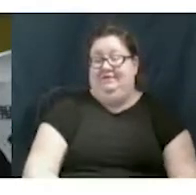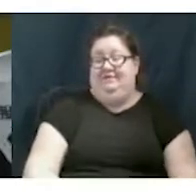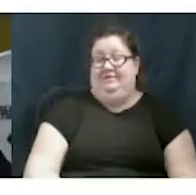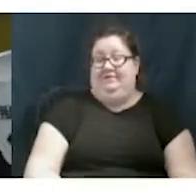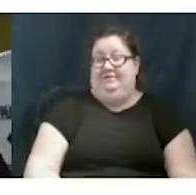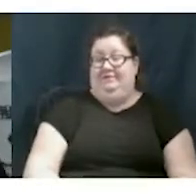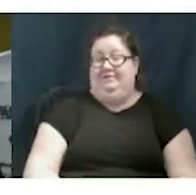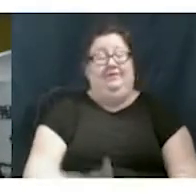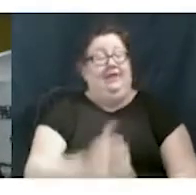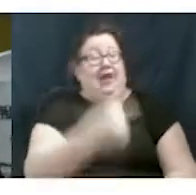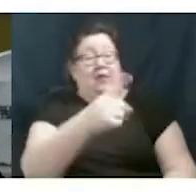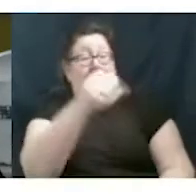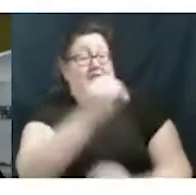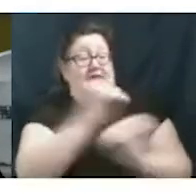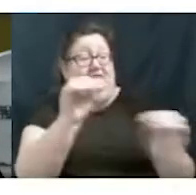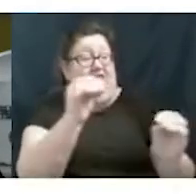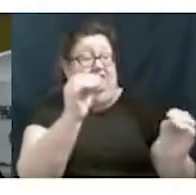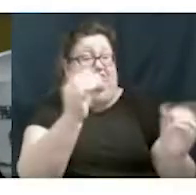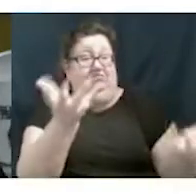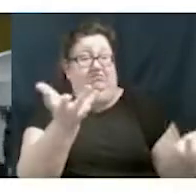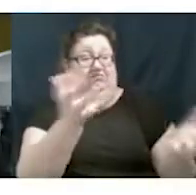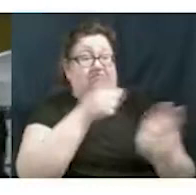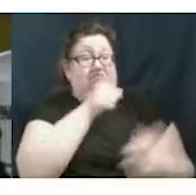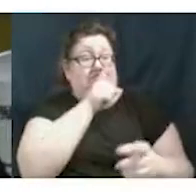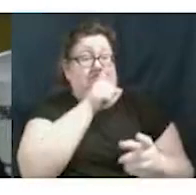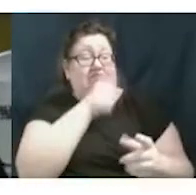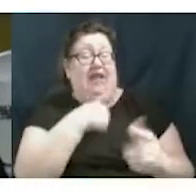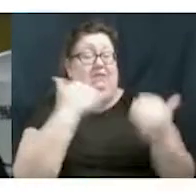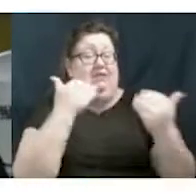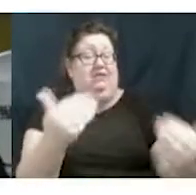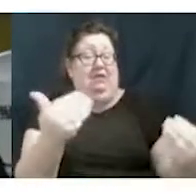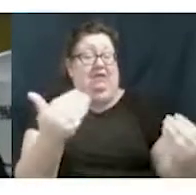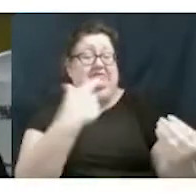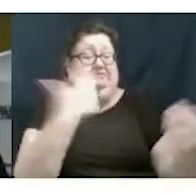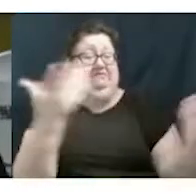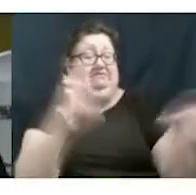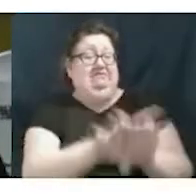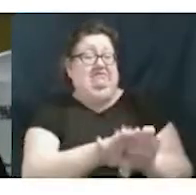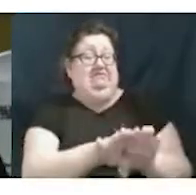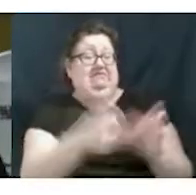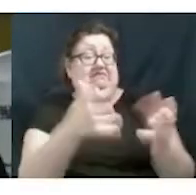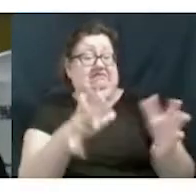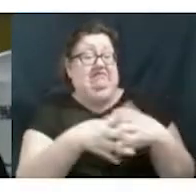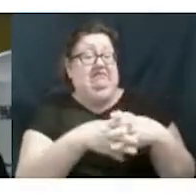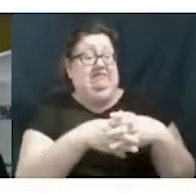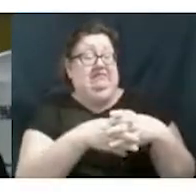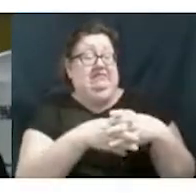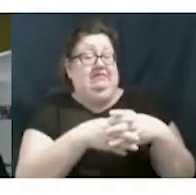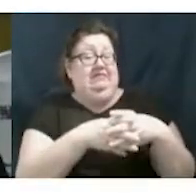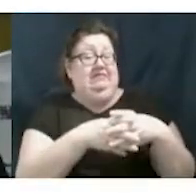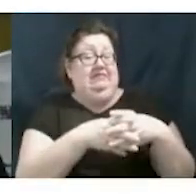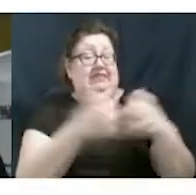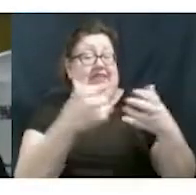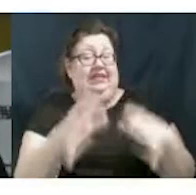If anyone else doesn't have anything, I think I'm gonna call it. I don't want